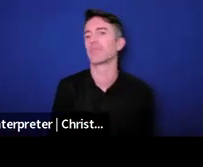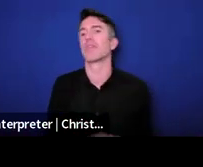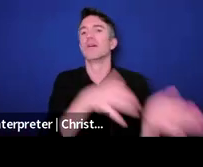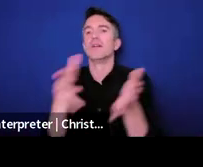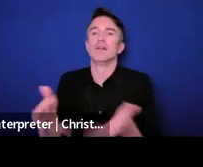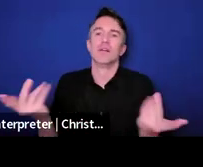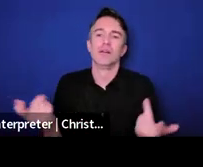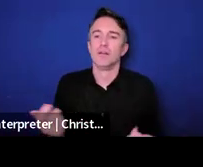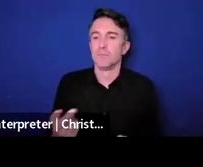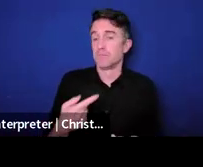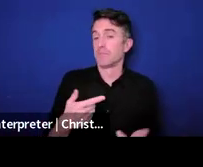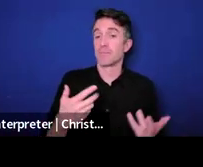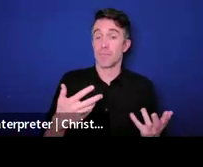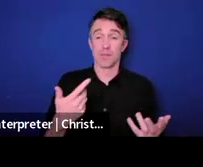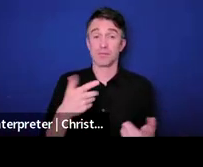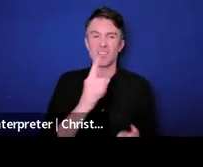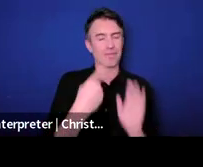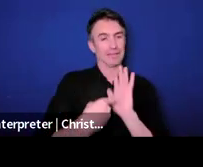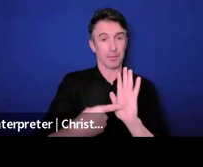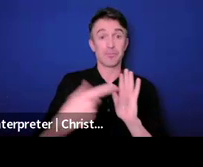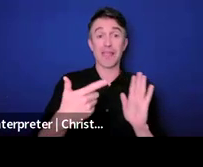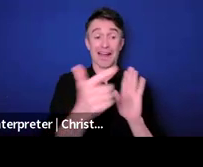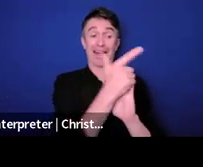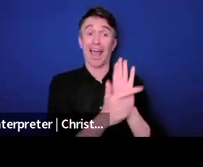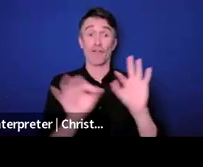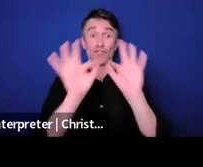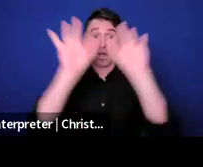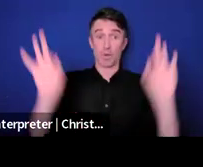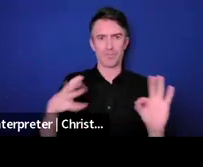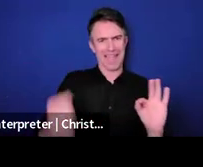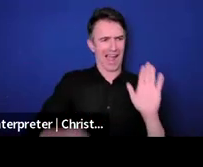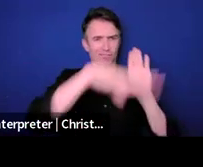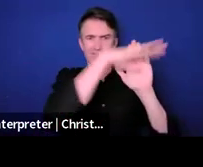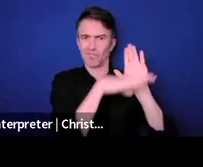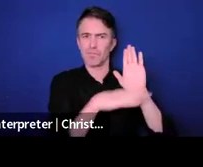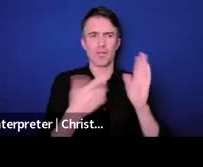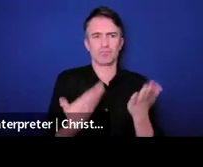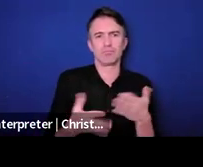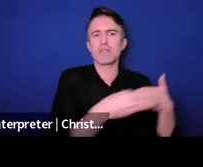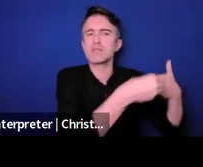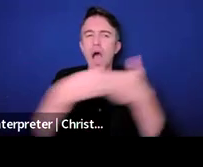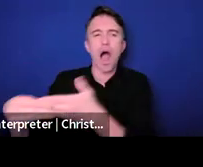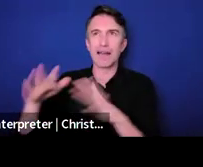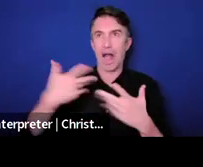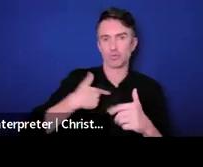and prioritize which sector, which kind of services you're going to be working on